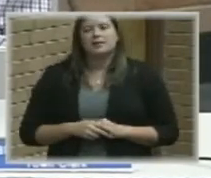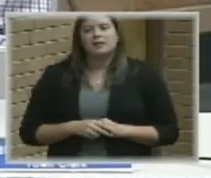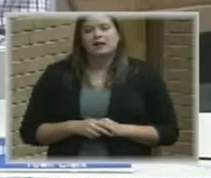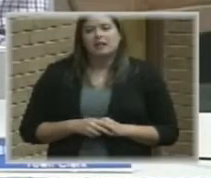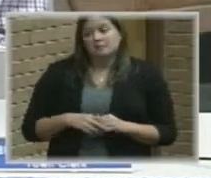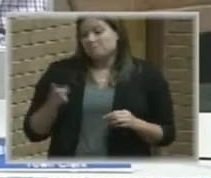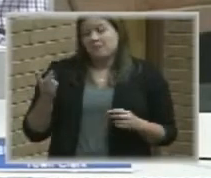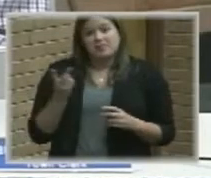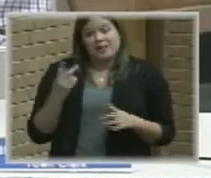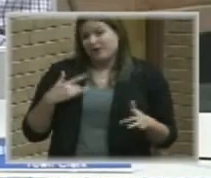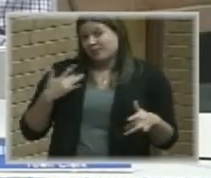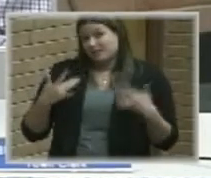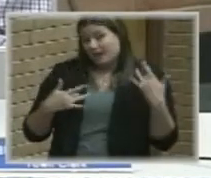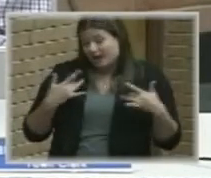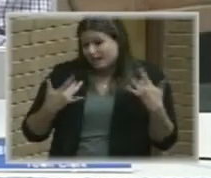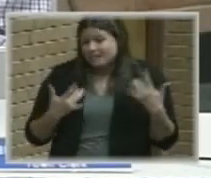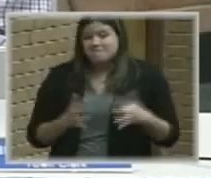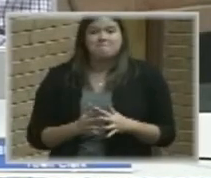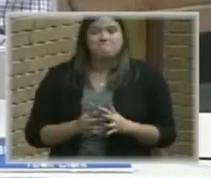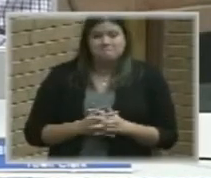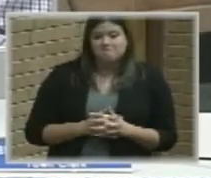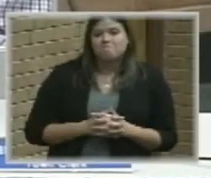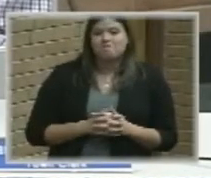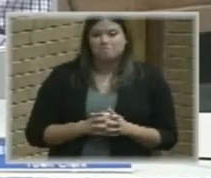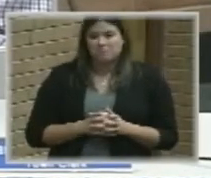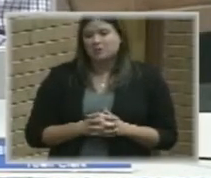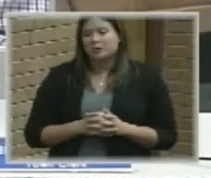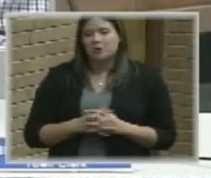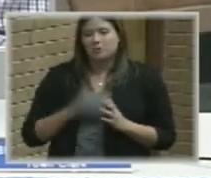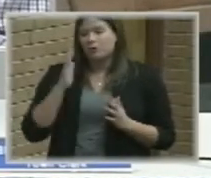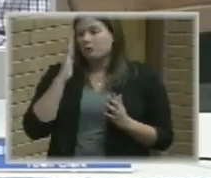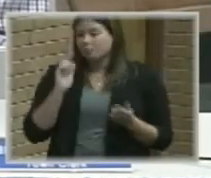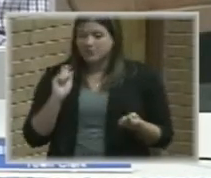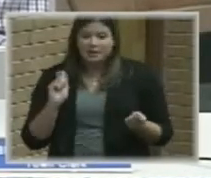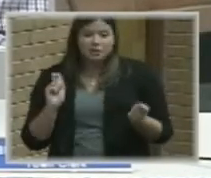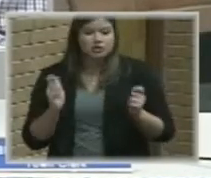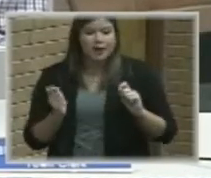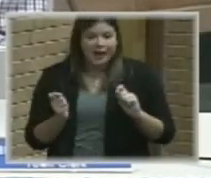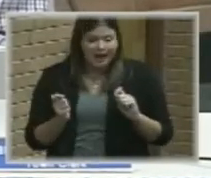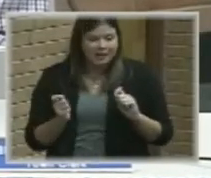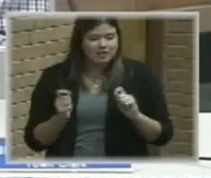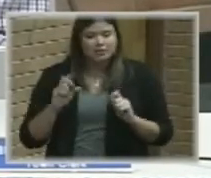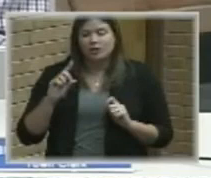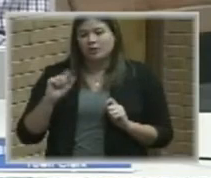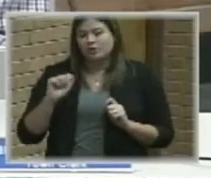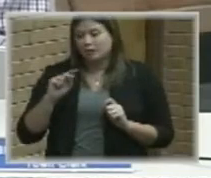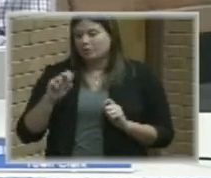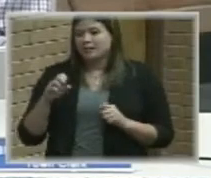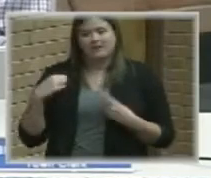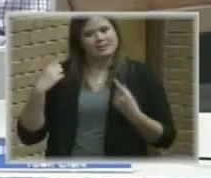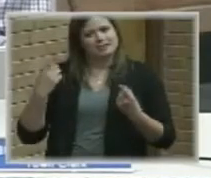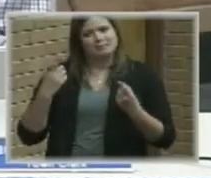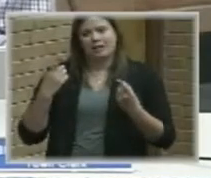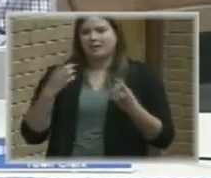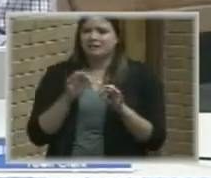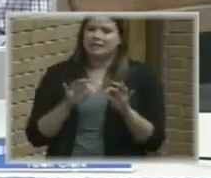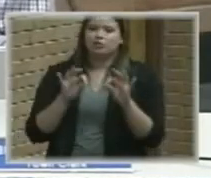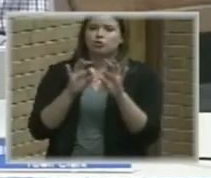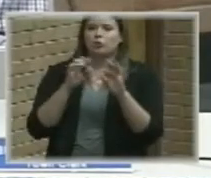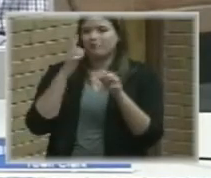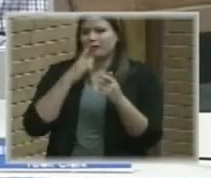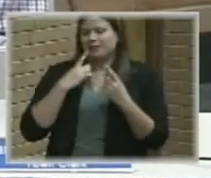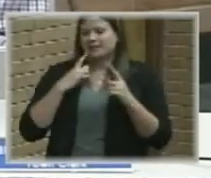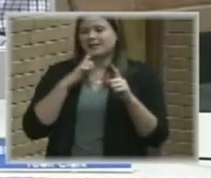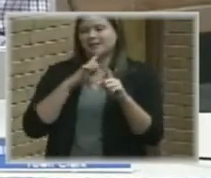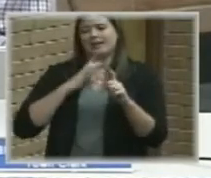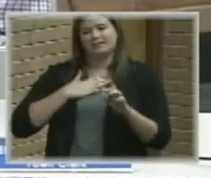They're excited, and I think it's it's going to be a change. Certainly Dave has been integral to the success of my office